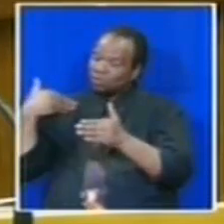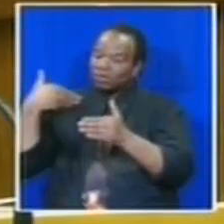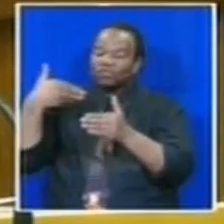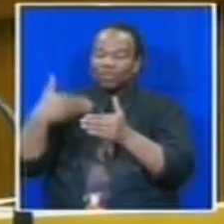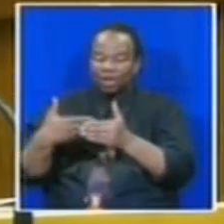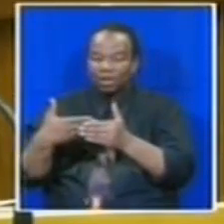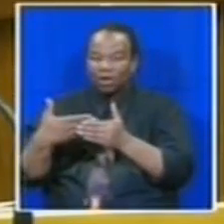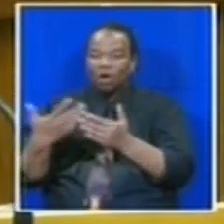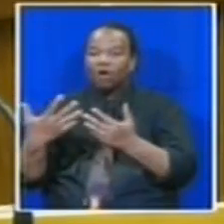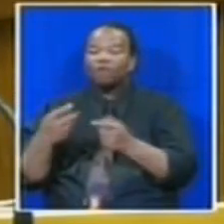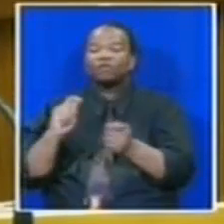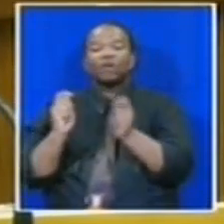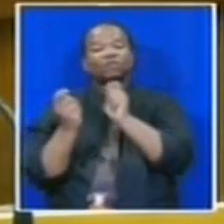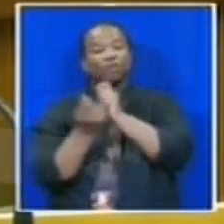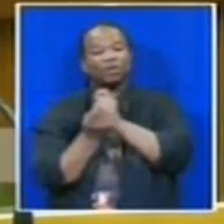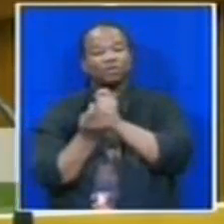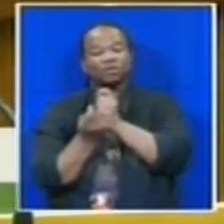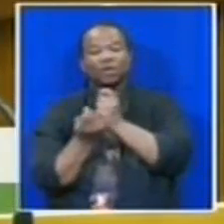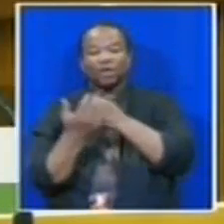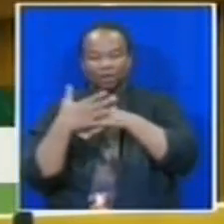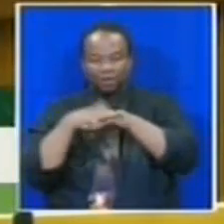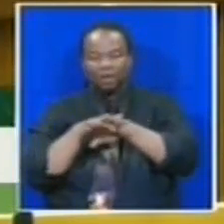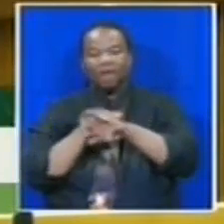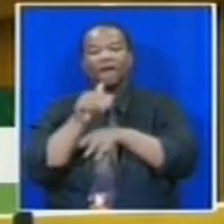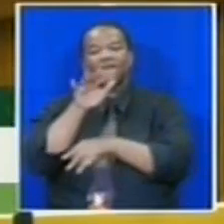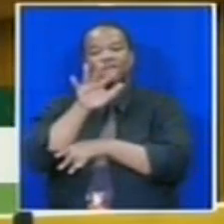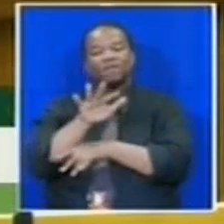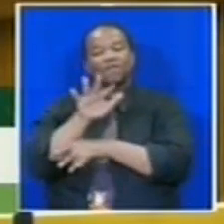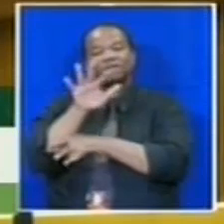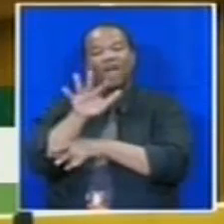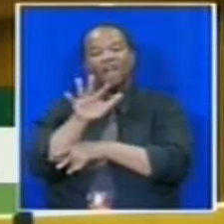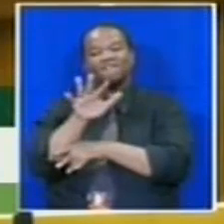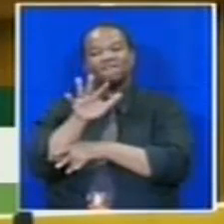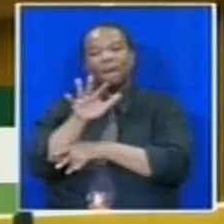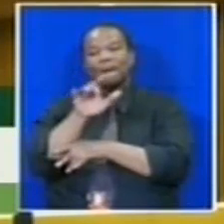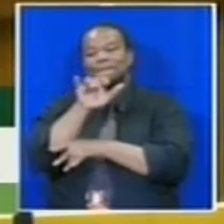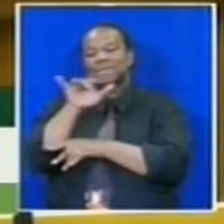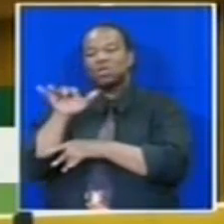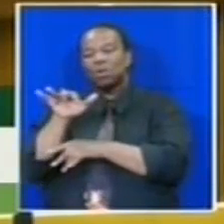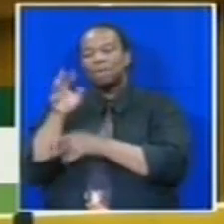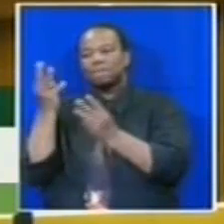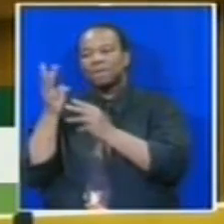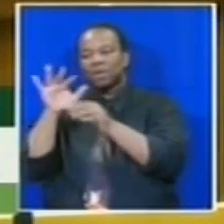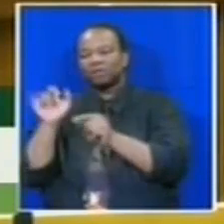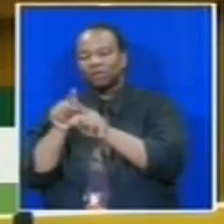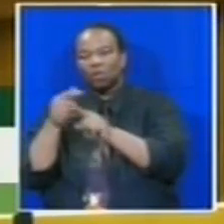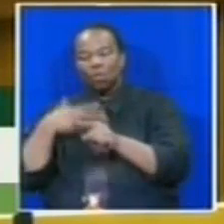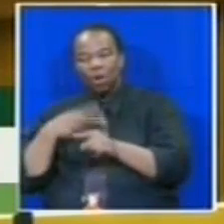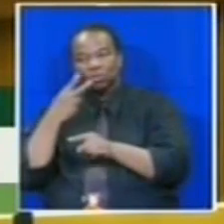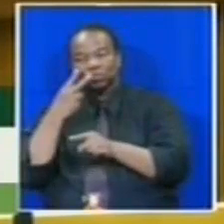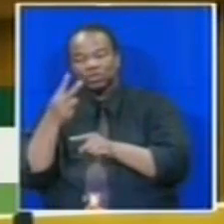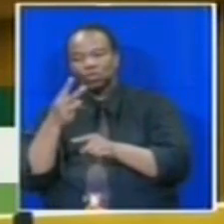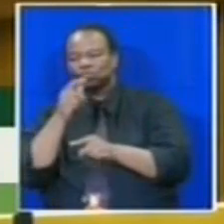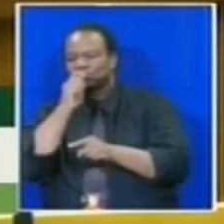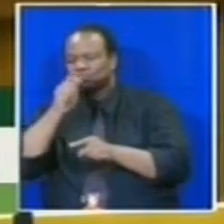and social justice. 55 million South Africans want to see and experience real progressive change